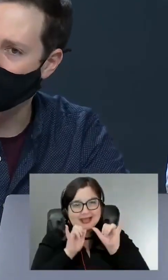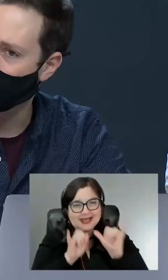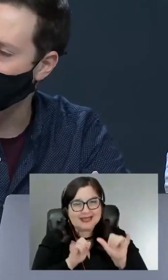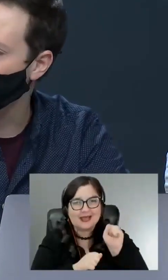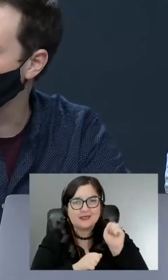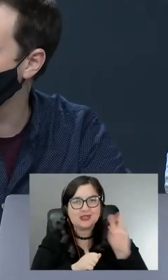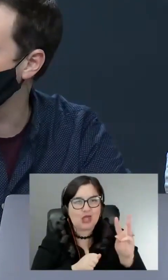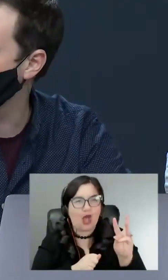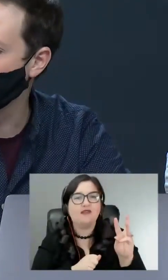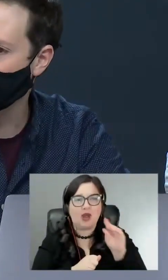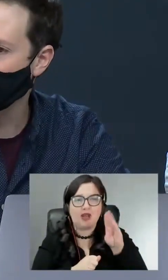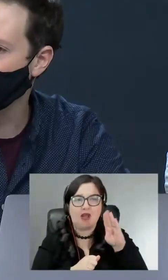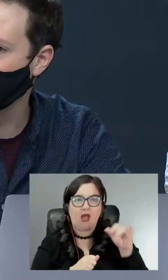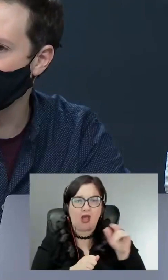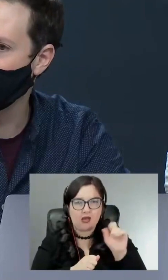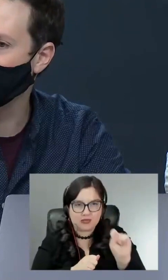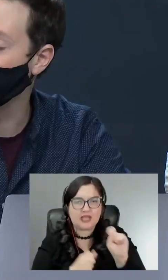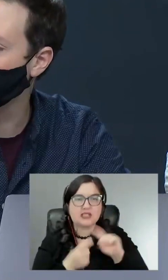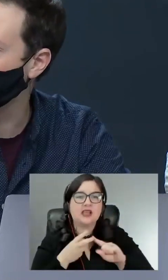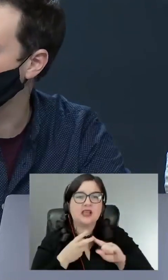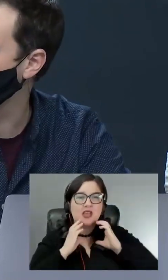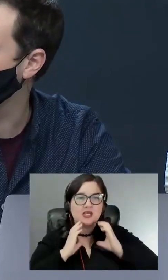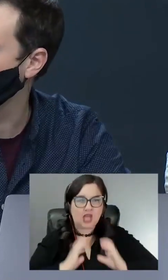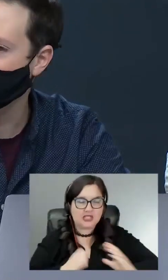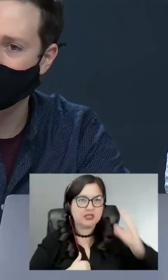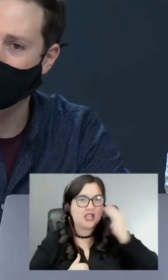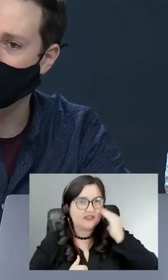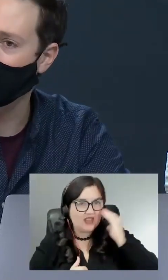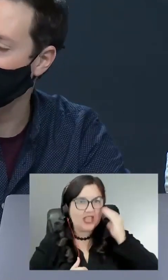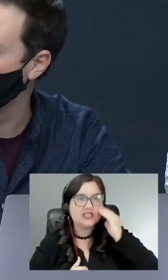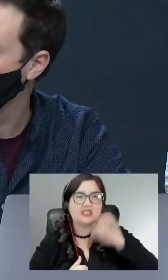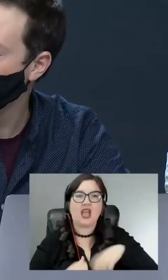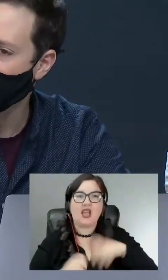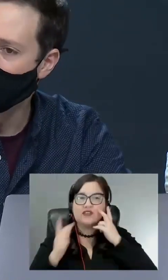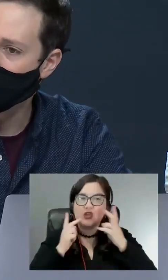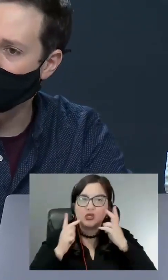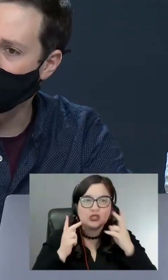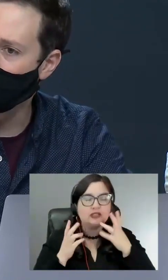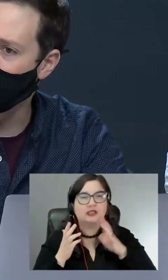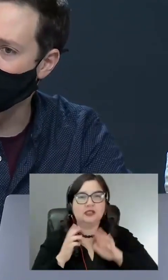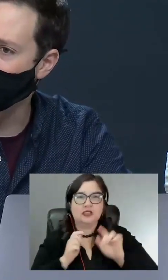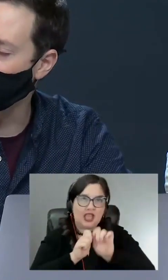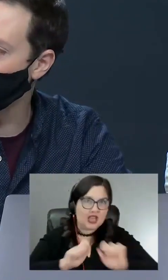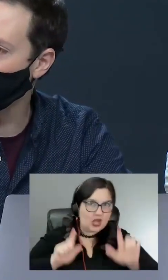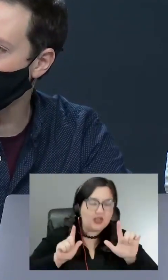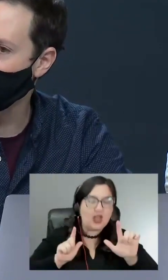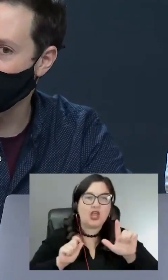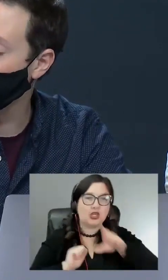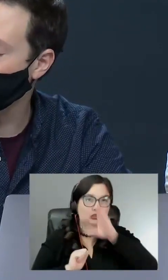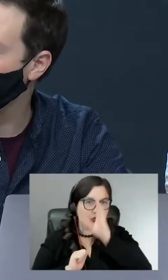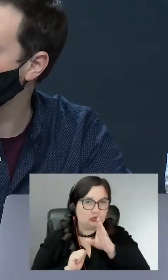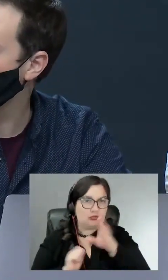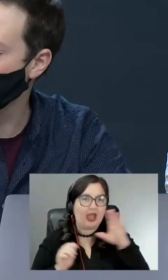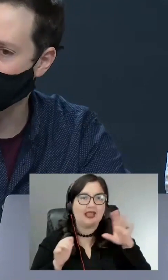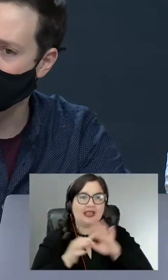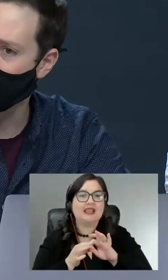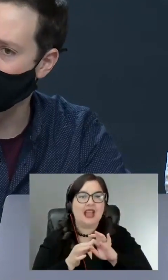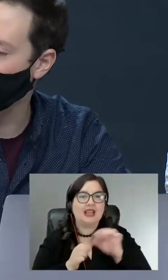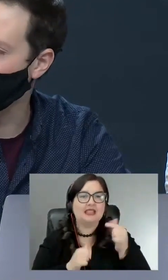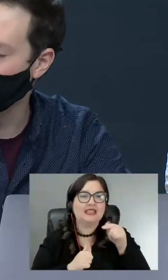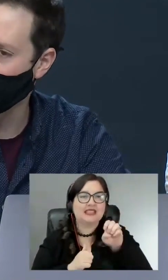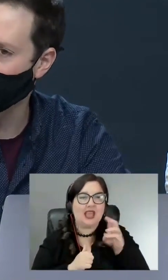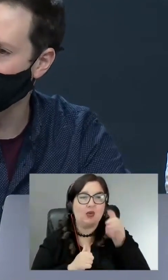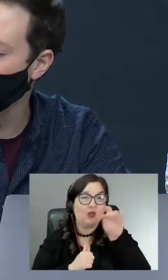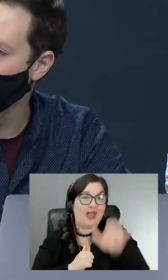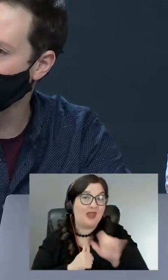our customers will be familiar with the virtual interfaces, the Direct Connect gateway. So it's only a setting now. Basically, you